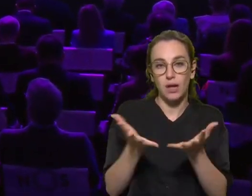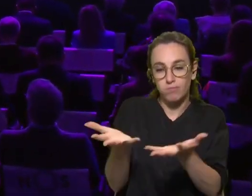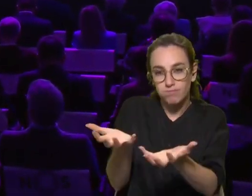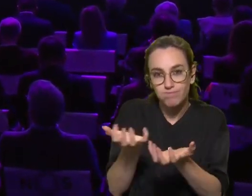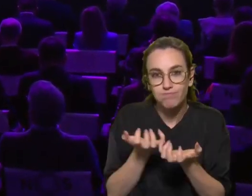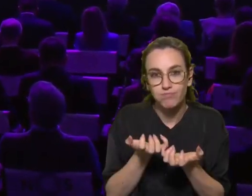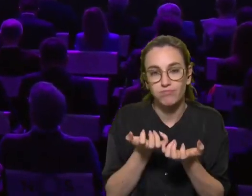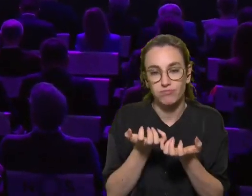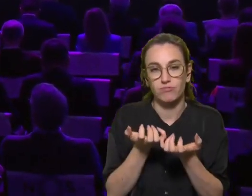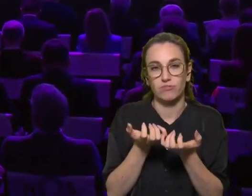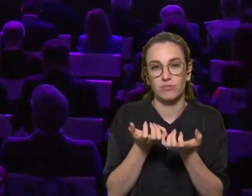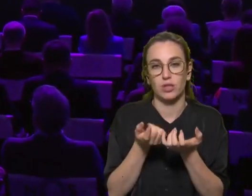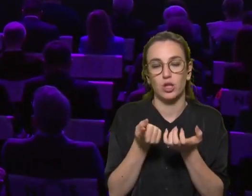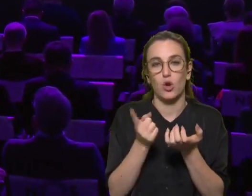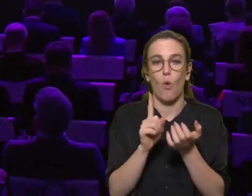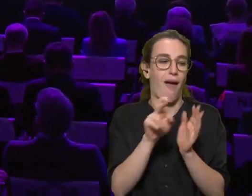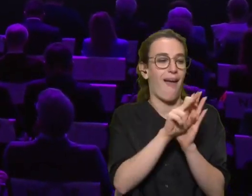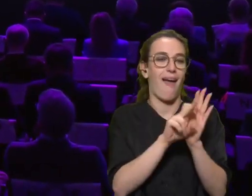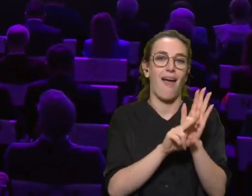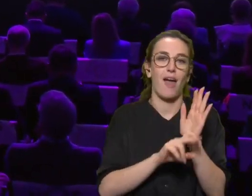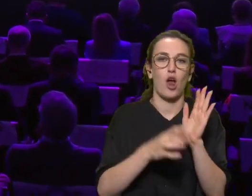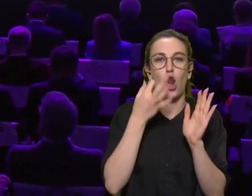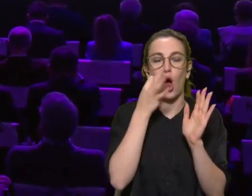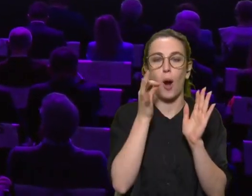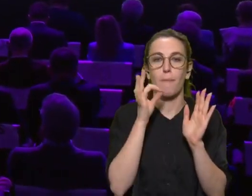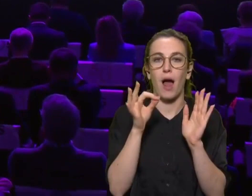it's a very informal network.